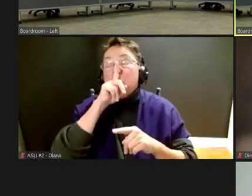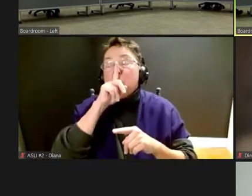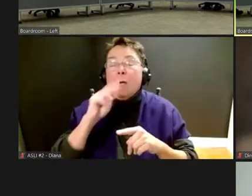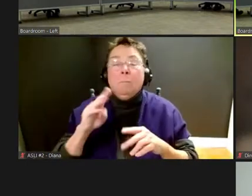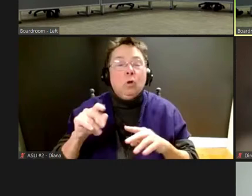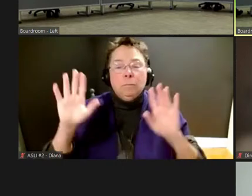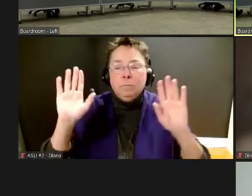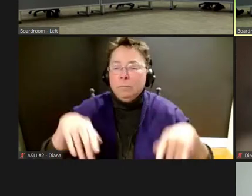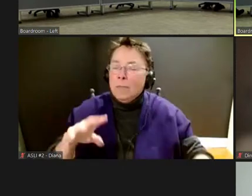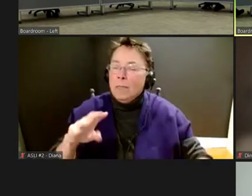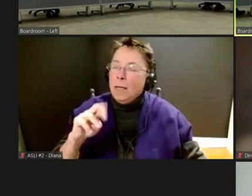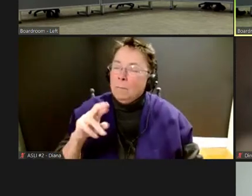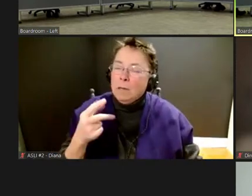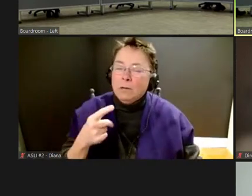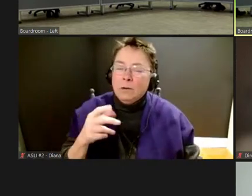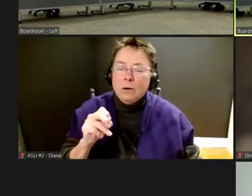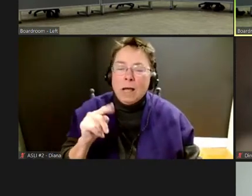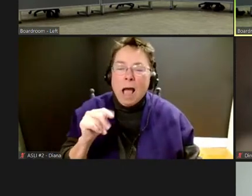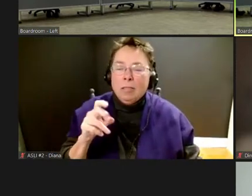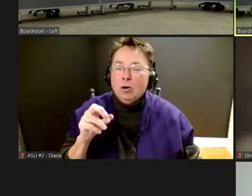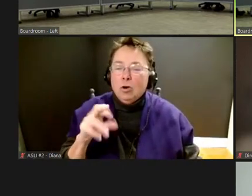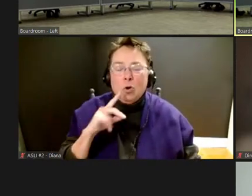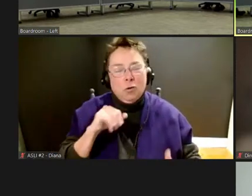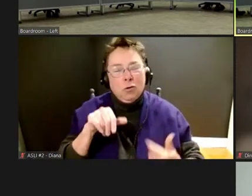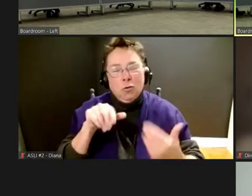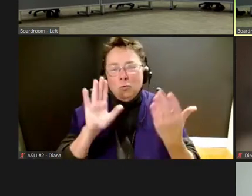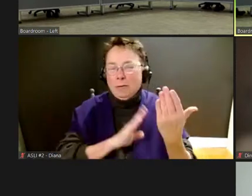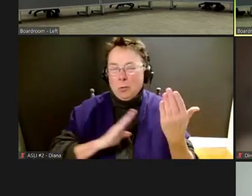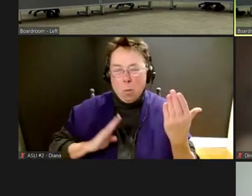Mr. Gettler, you can address the board now.